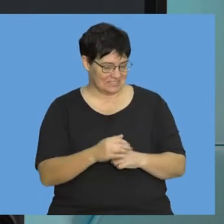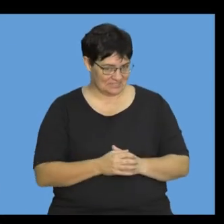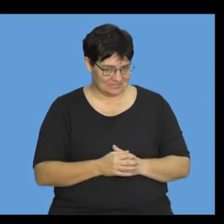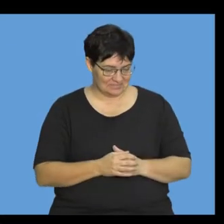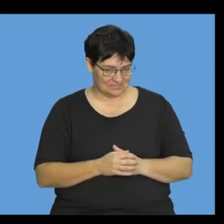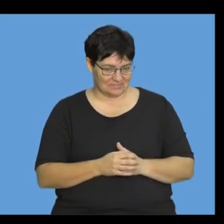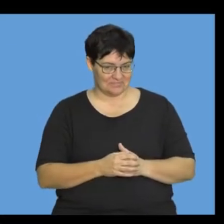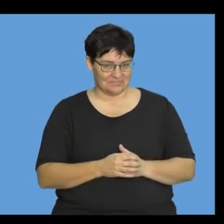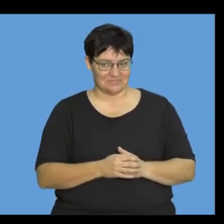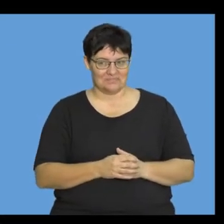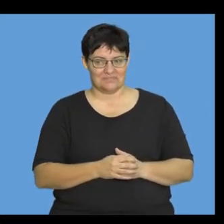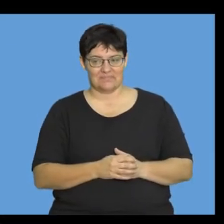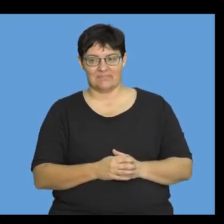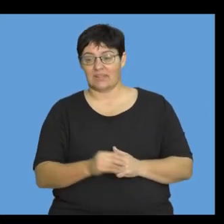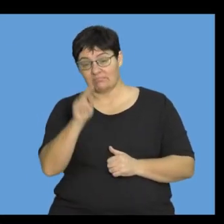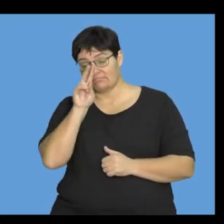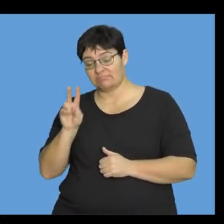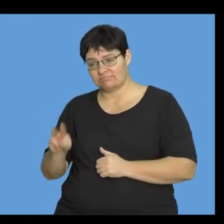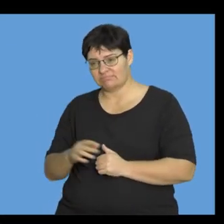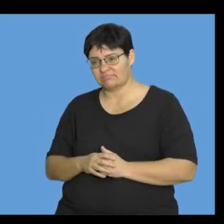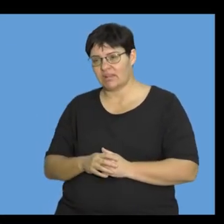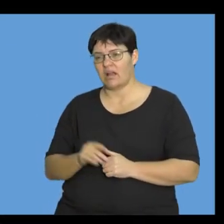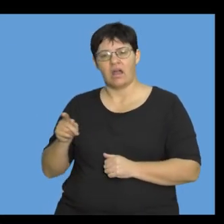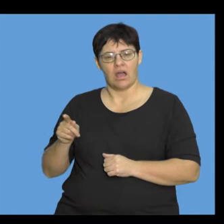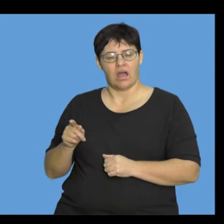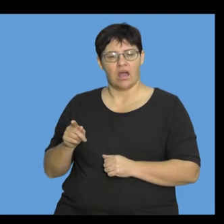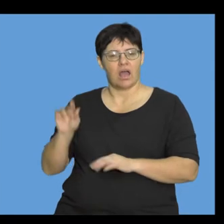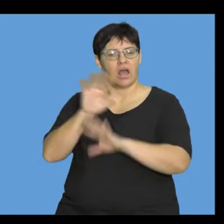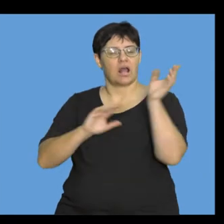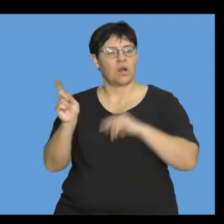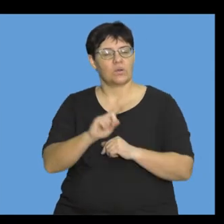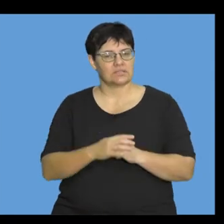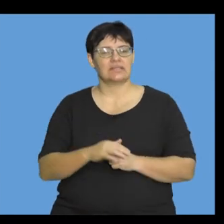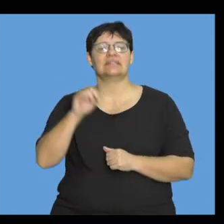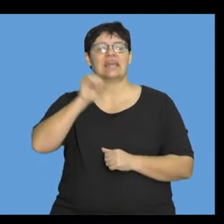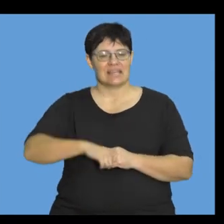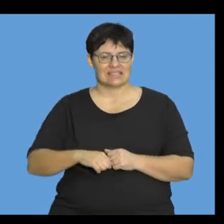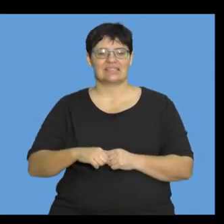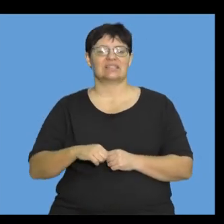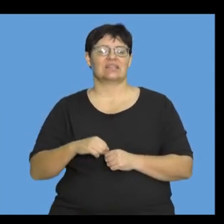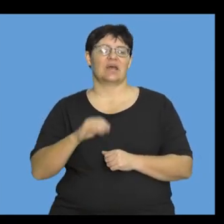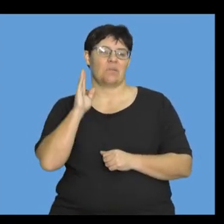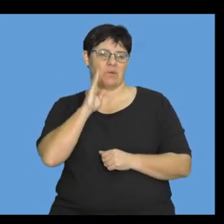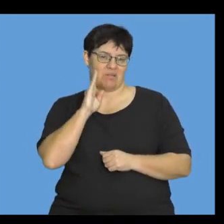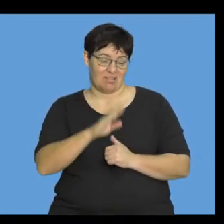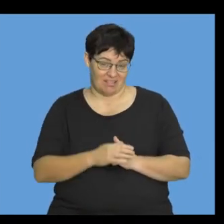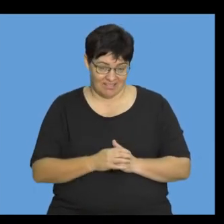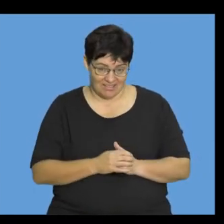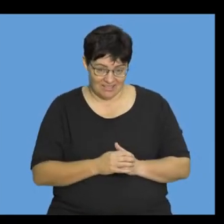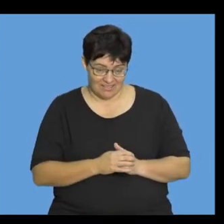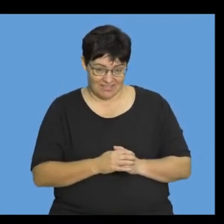continues. Right. We are going to, right, have a look here. Well, guess what color it is? Yes, it